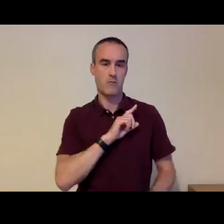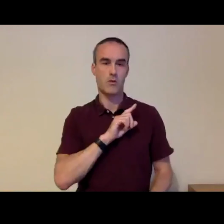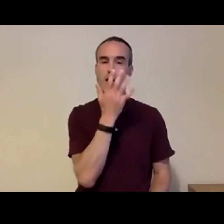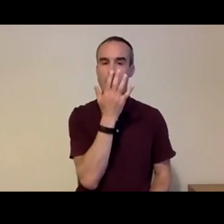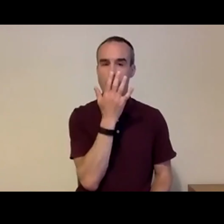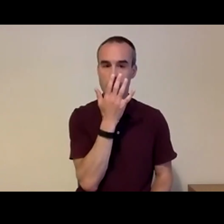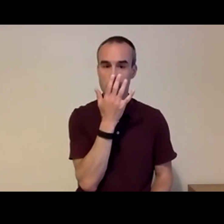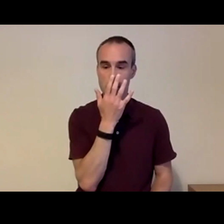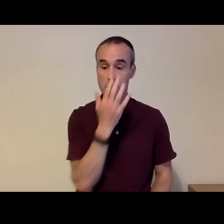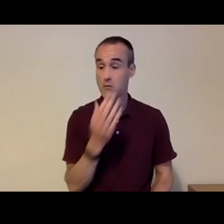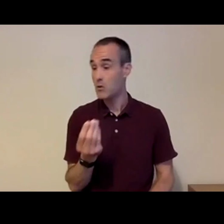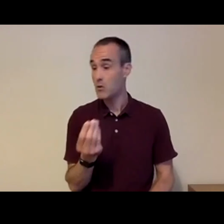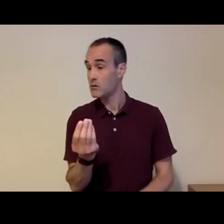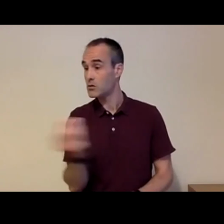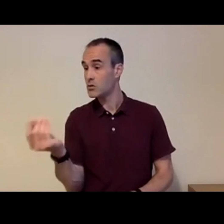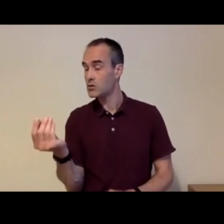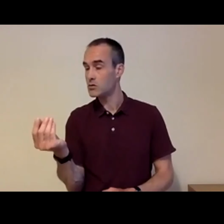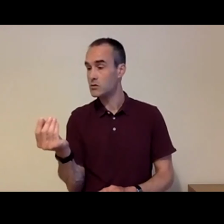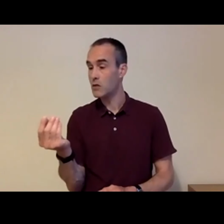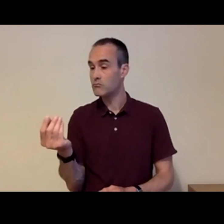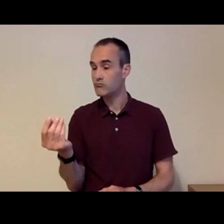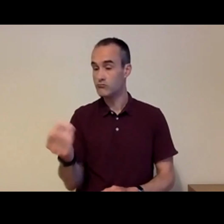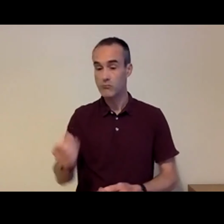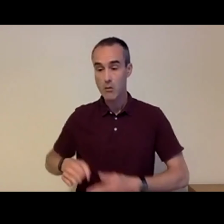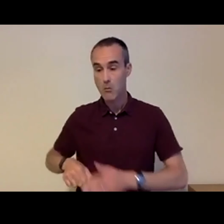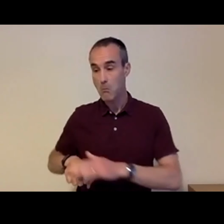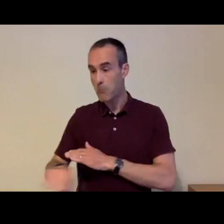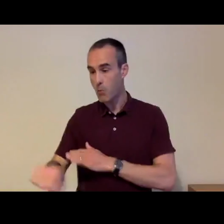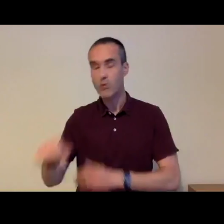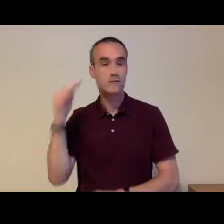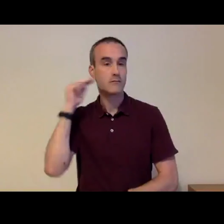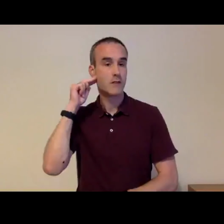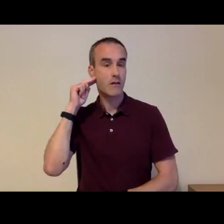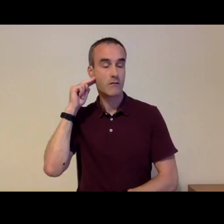from birth. I'm somewhere in the middle of that.